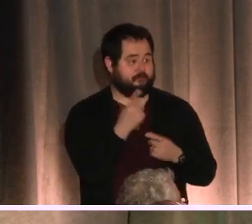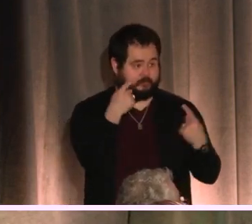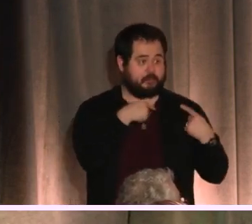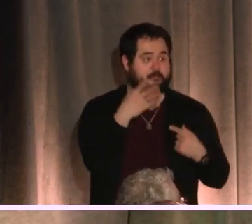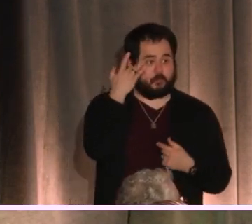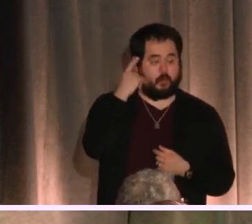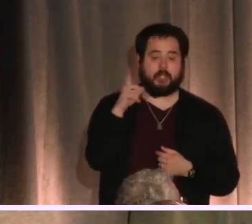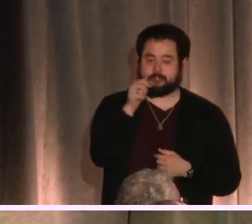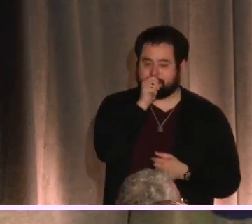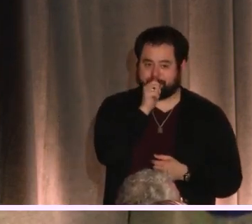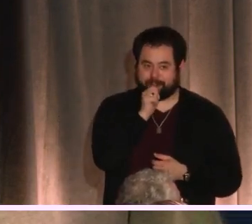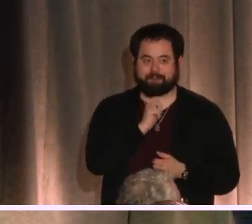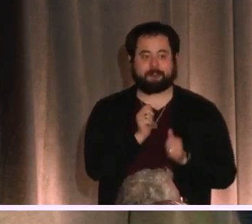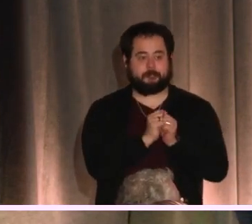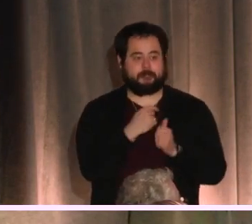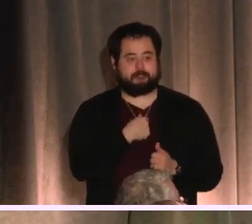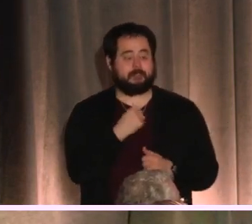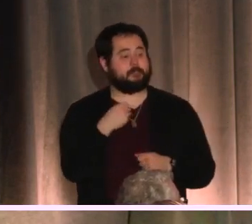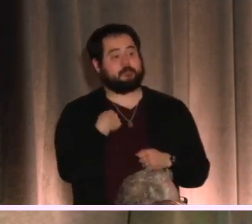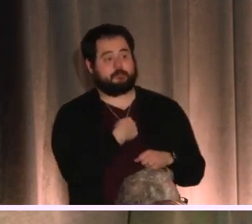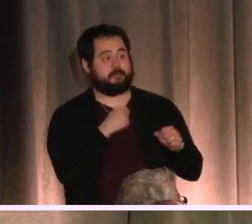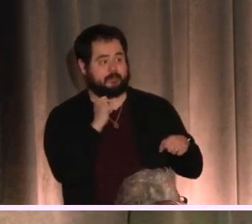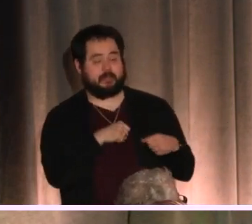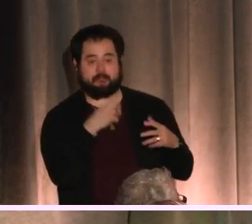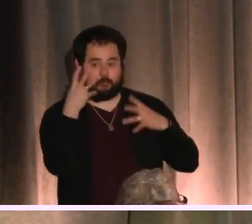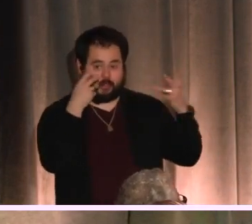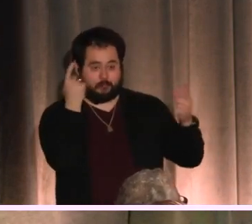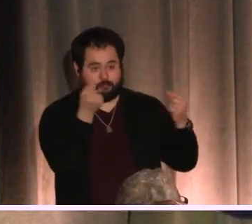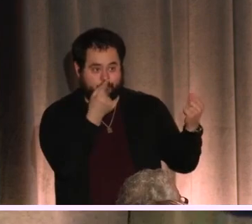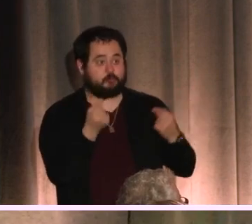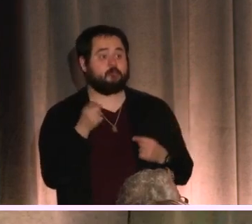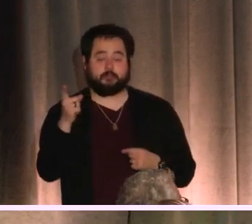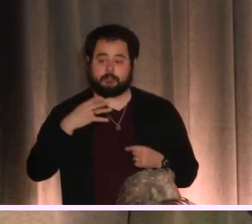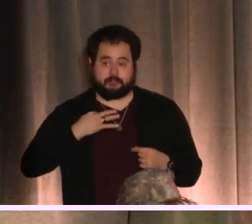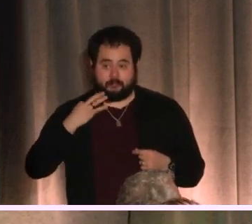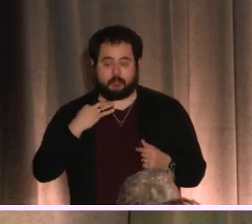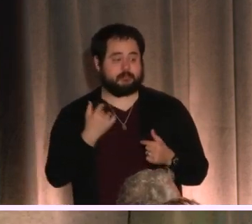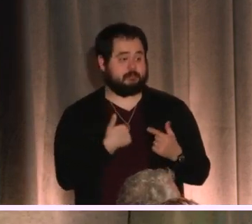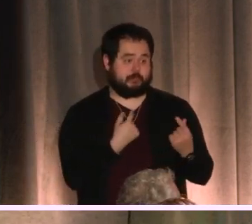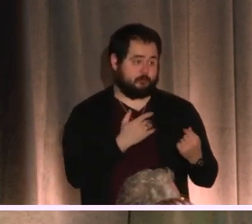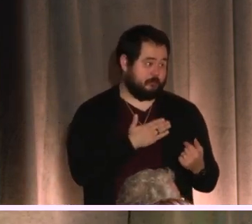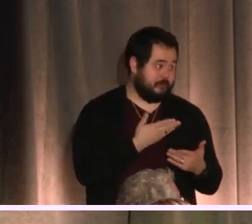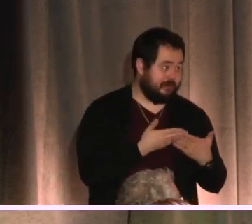with so we all can go out and do things, and she does her volunteer things, and I do mine. I want to thank you.